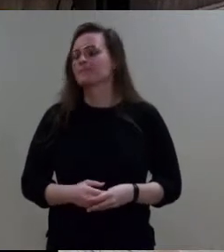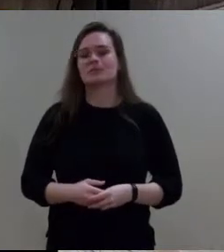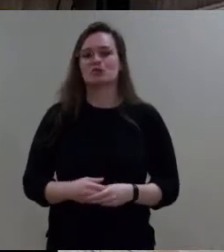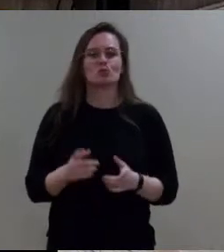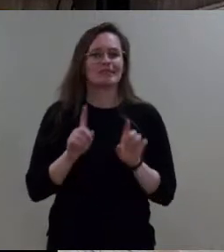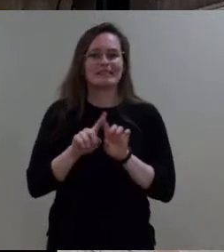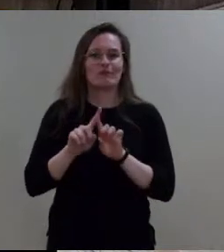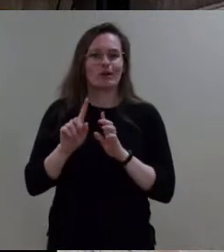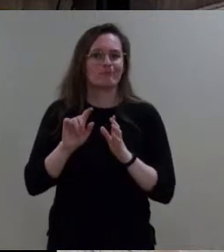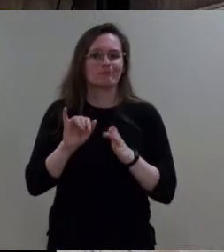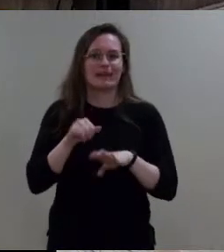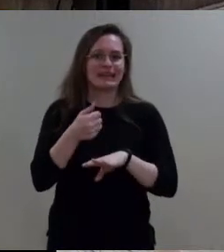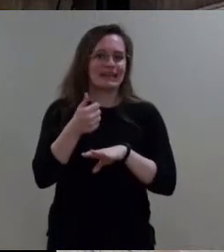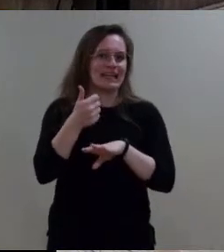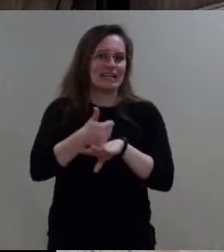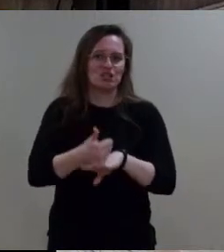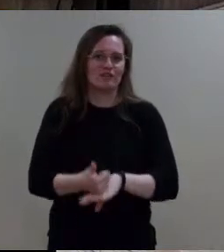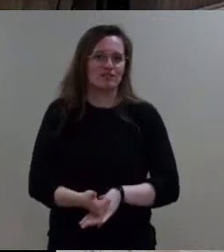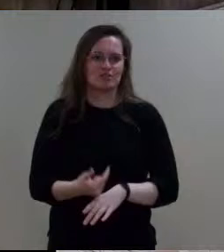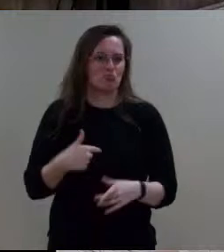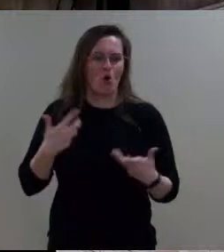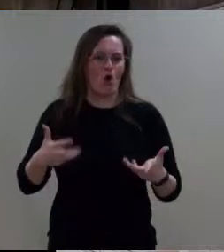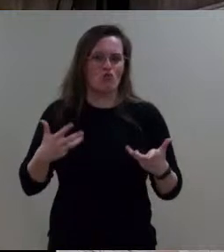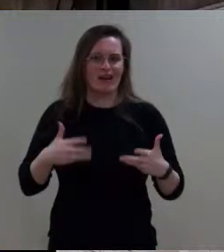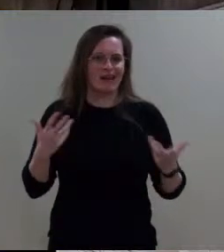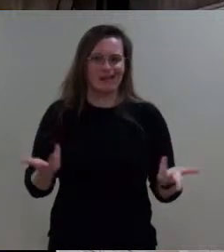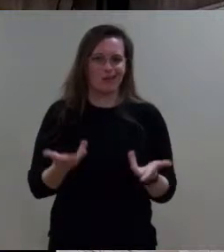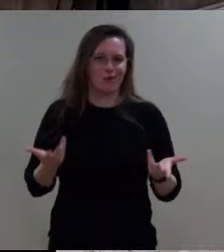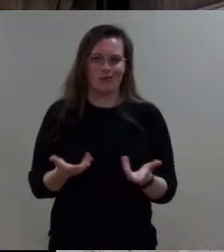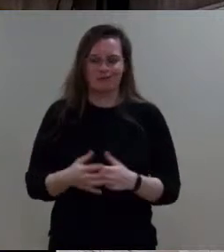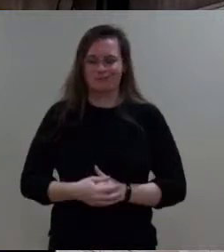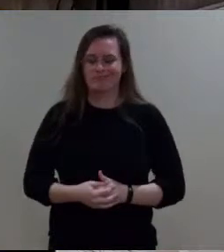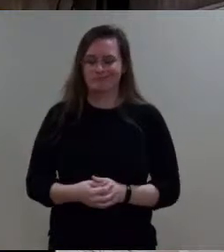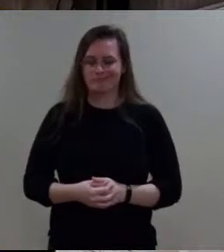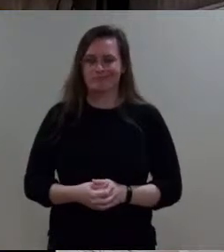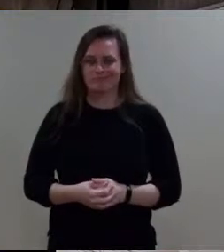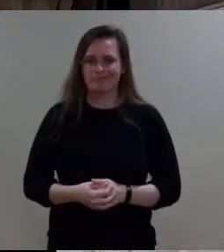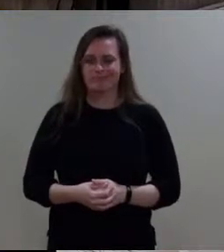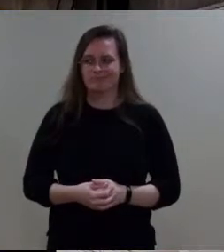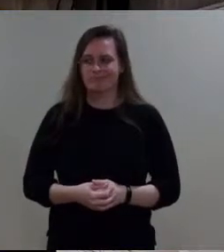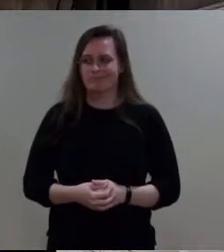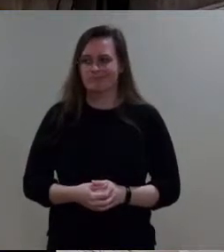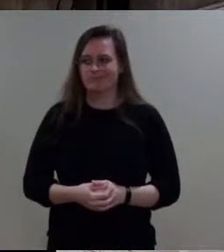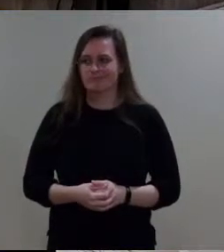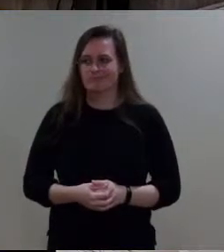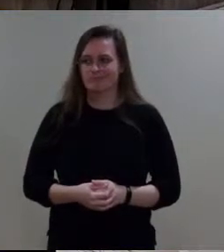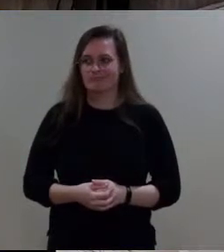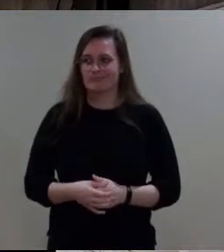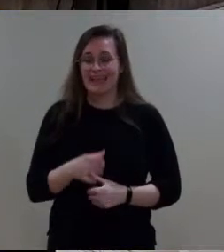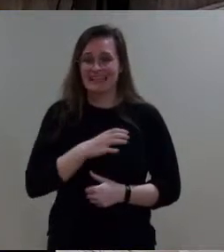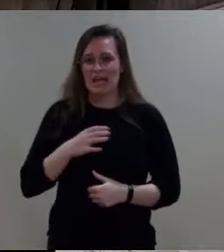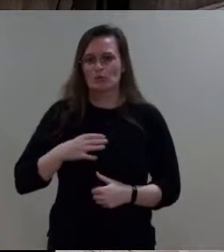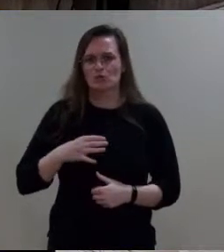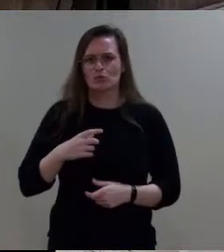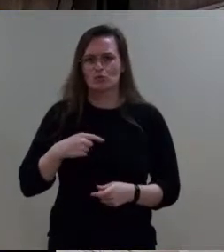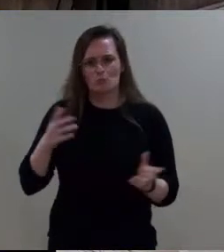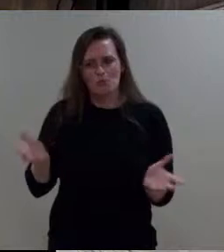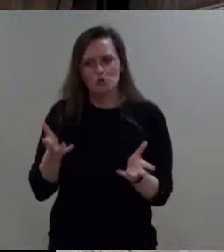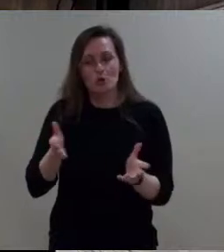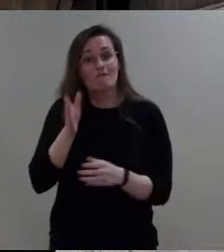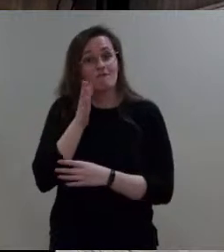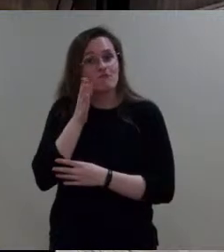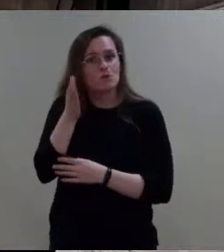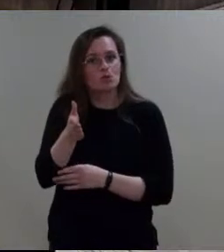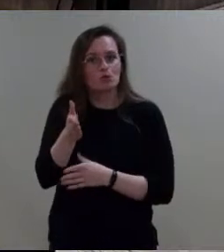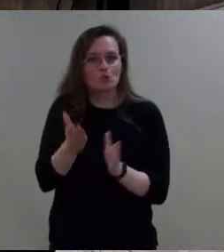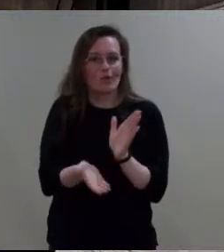initiatives and things like that are going on. So really, I would encourage future council to take a look at that policy and do a